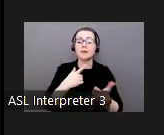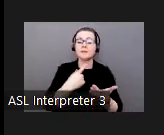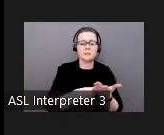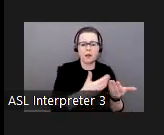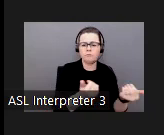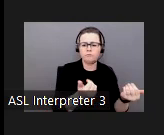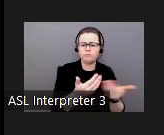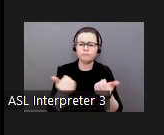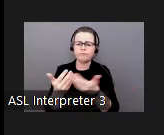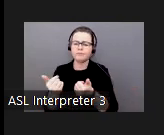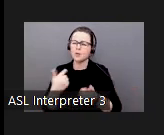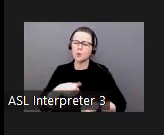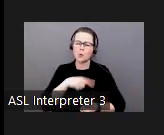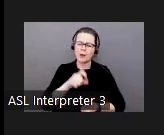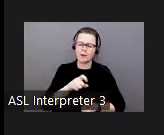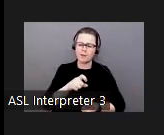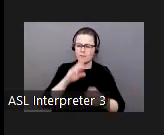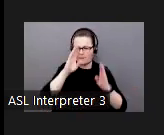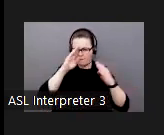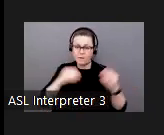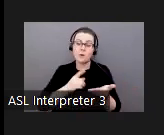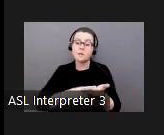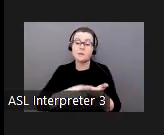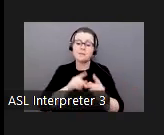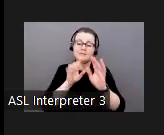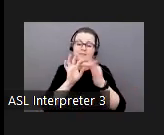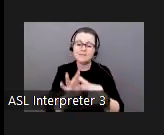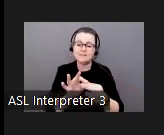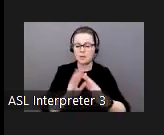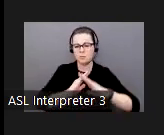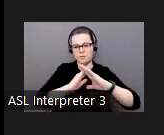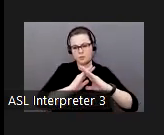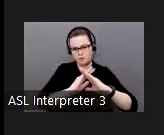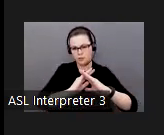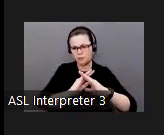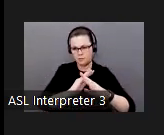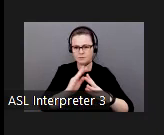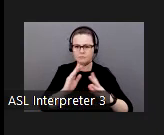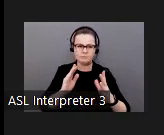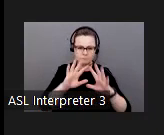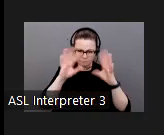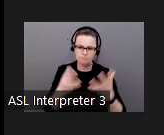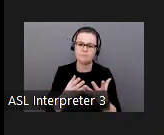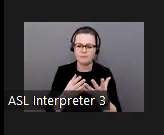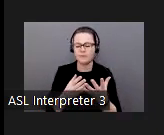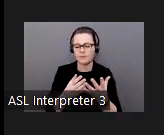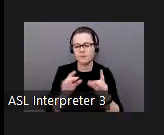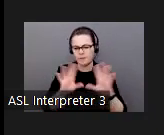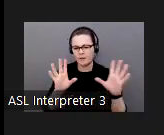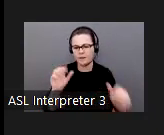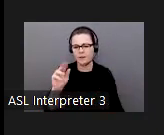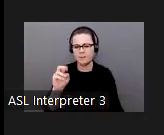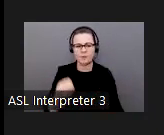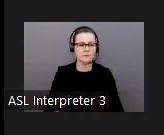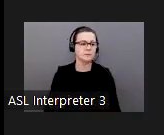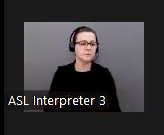And then there are cases that we see in the news where, you know, it's described as mercy